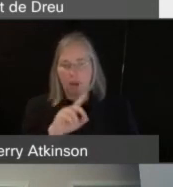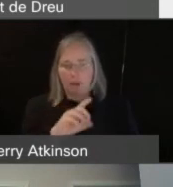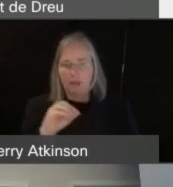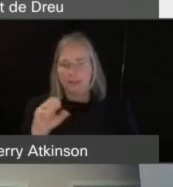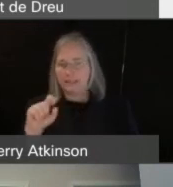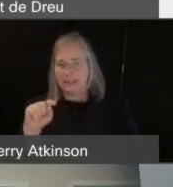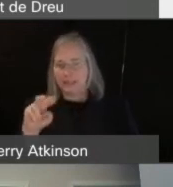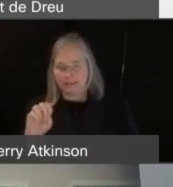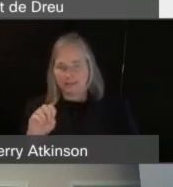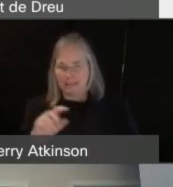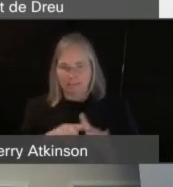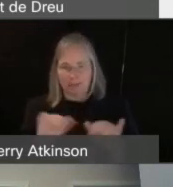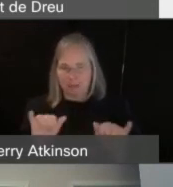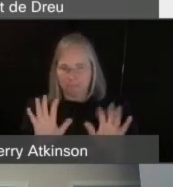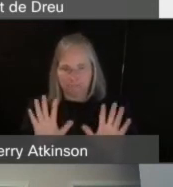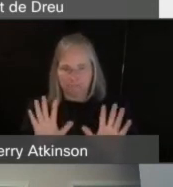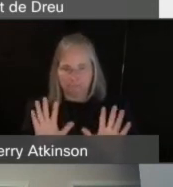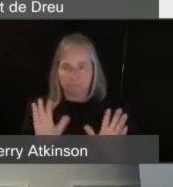was go ahead.